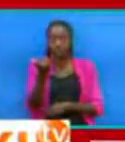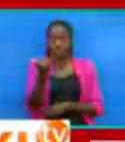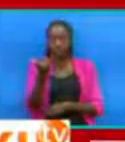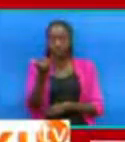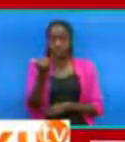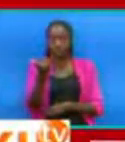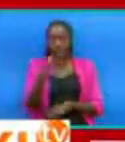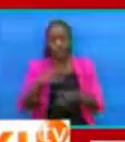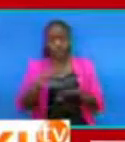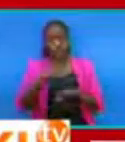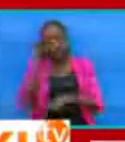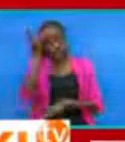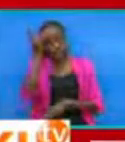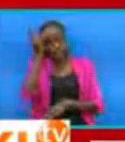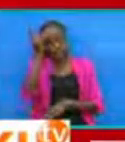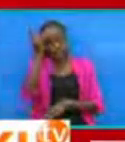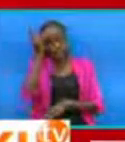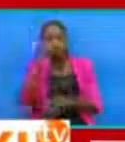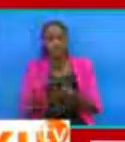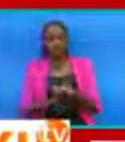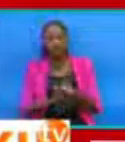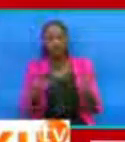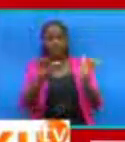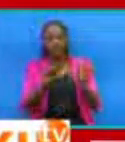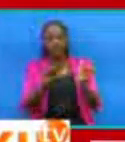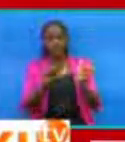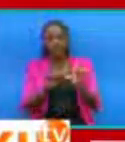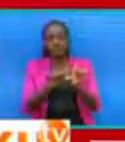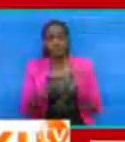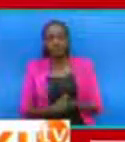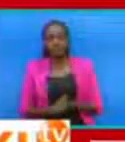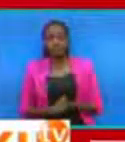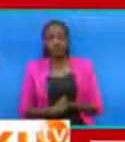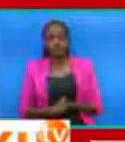hypokinetic diseases in condition.